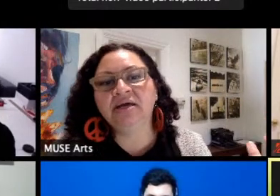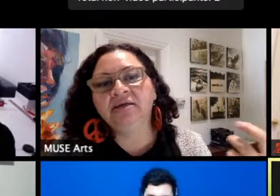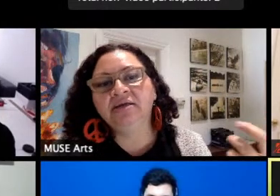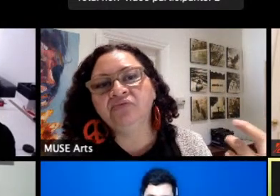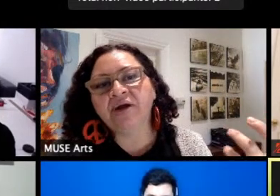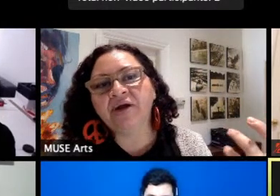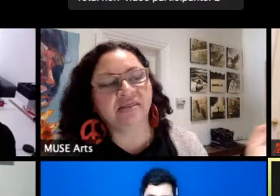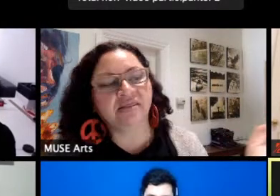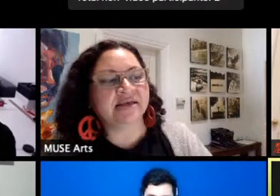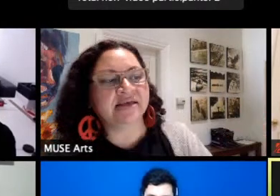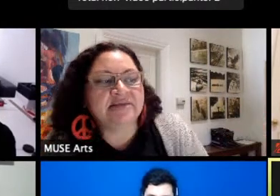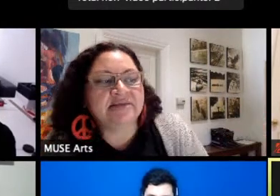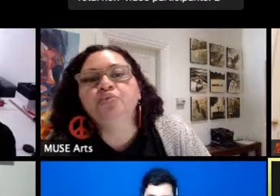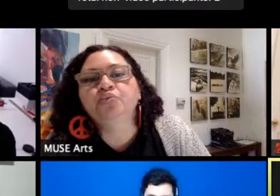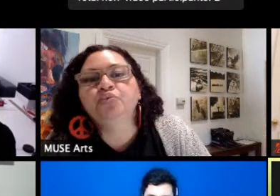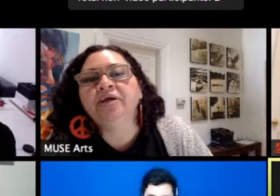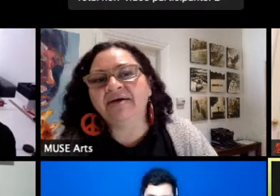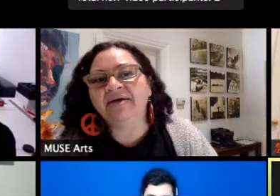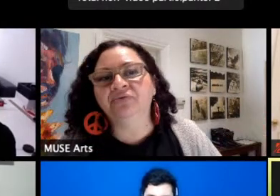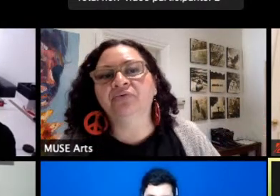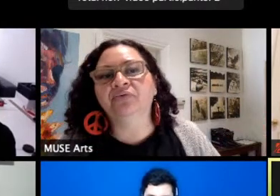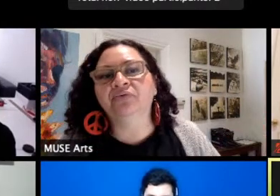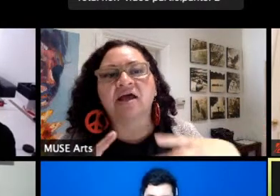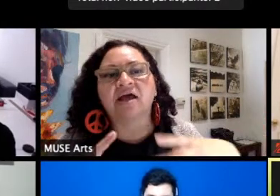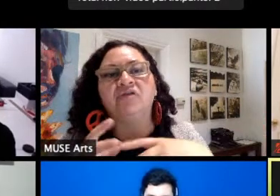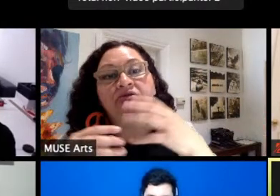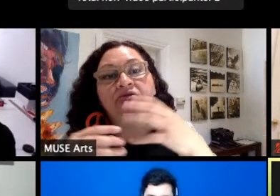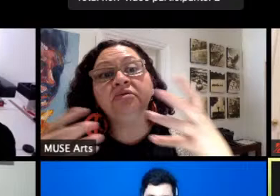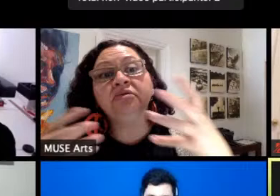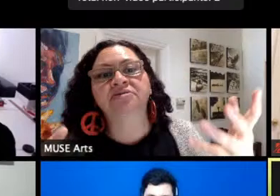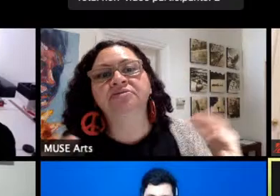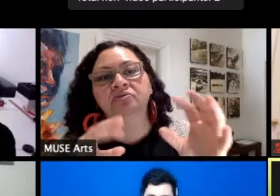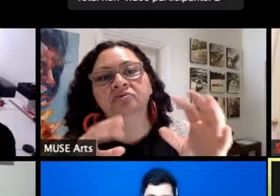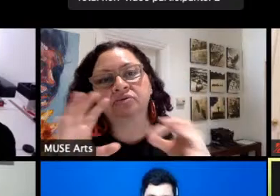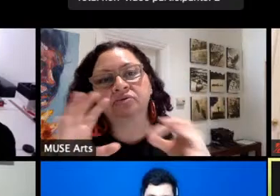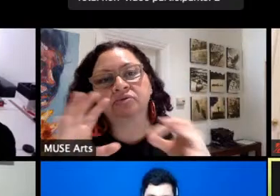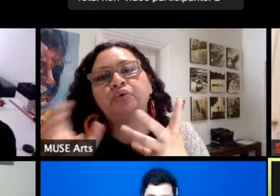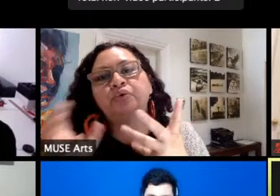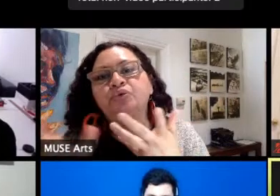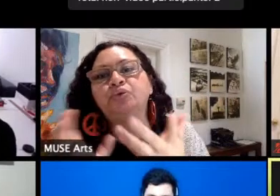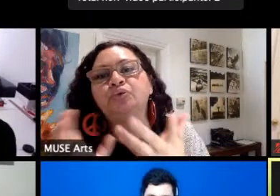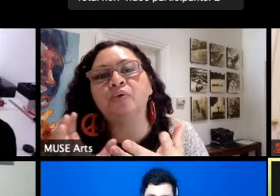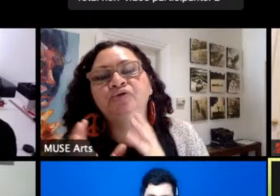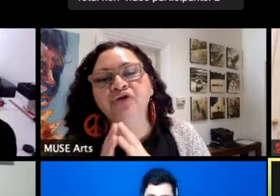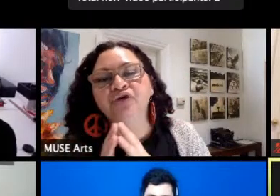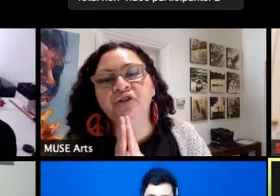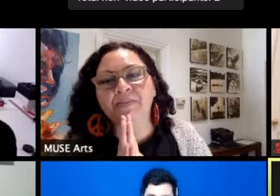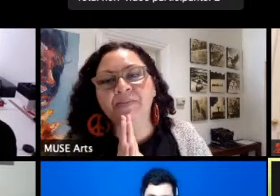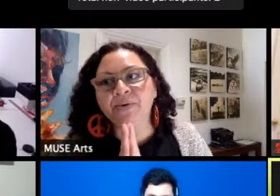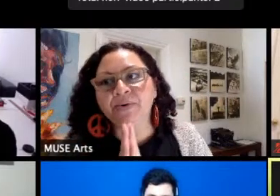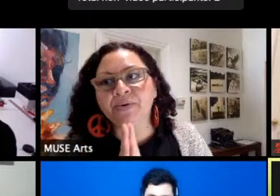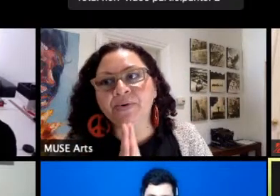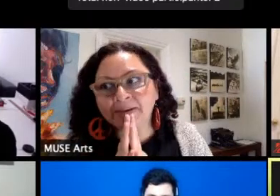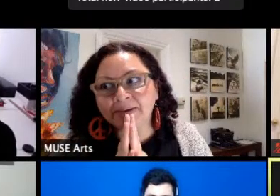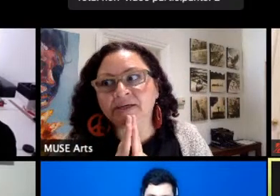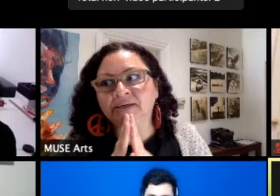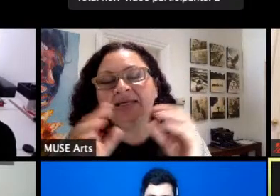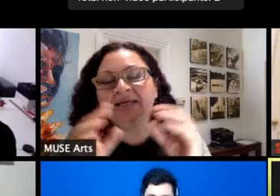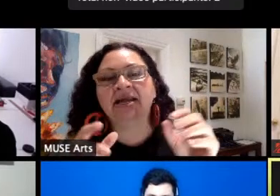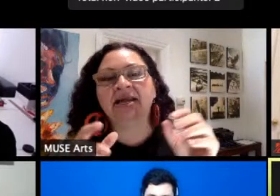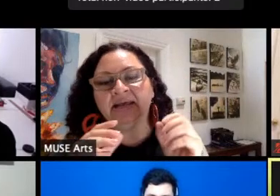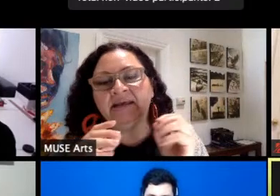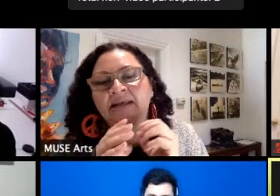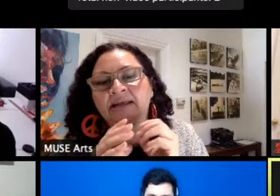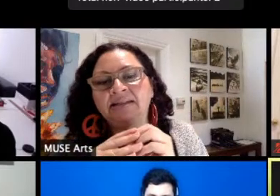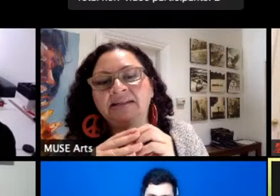is that we have to figure out the tools to do both. The problem here in El